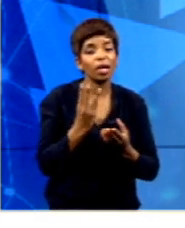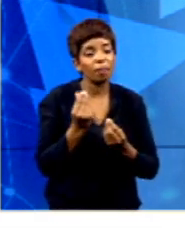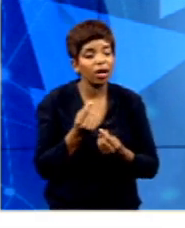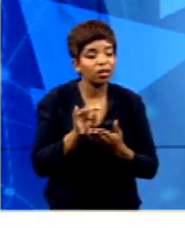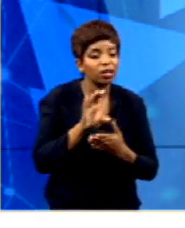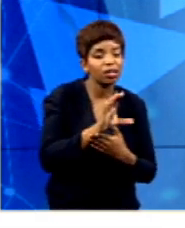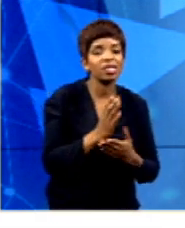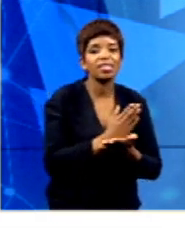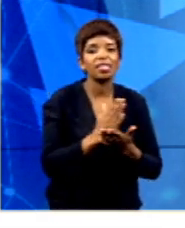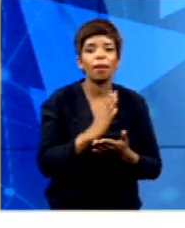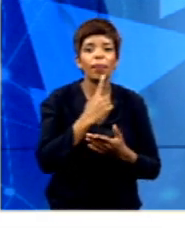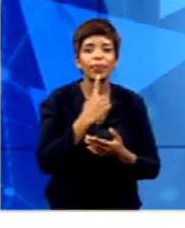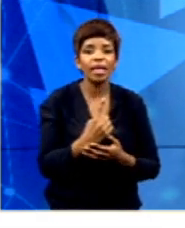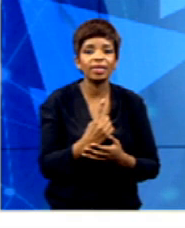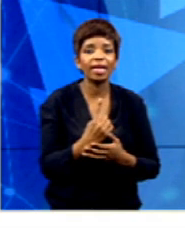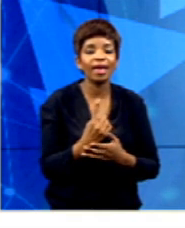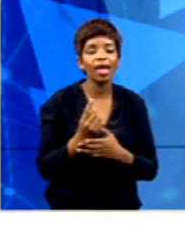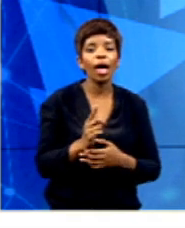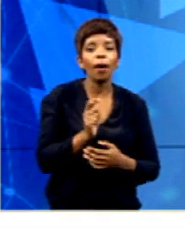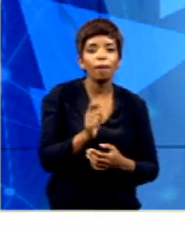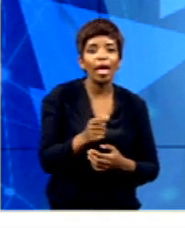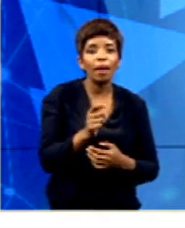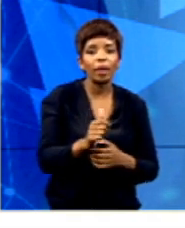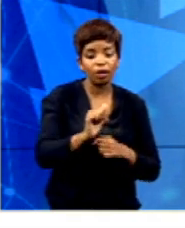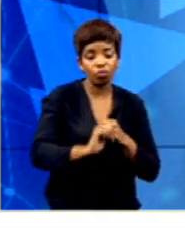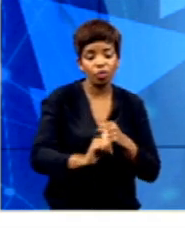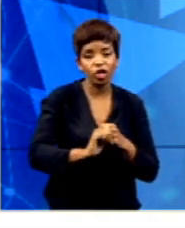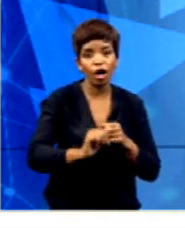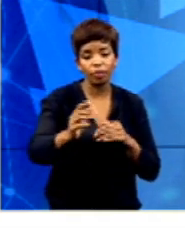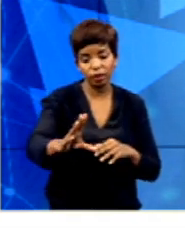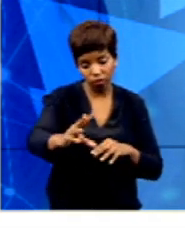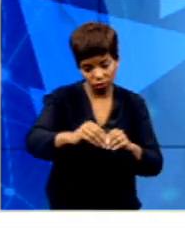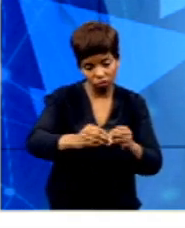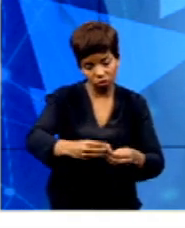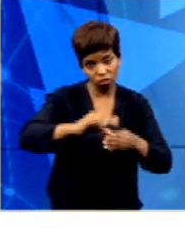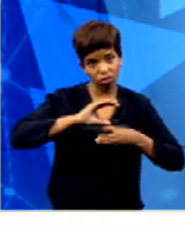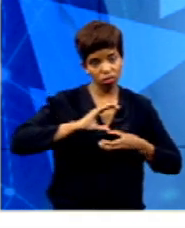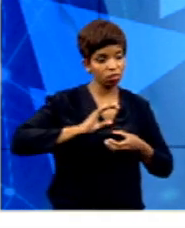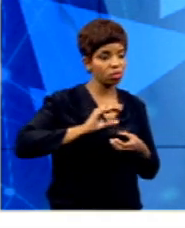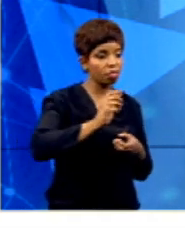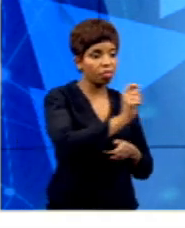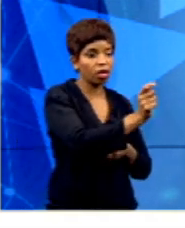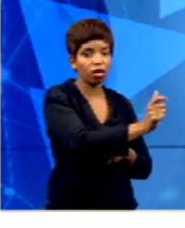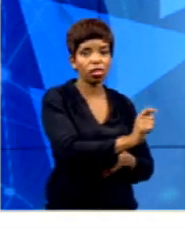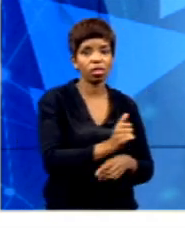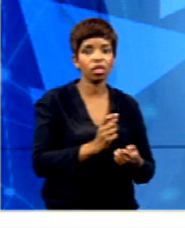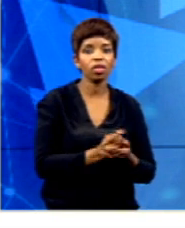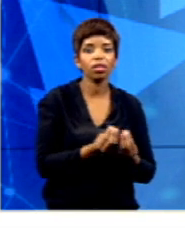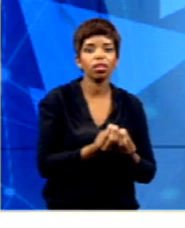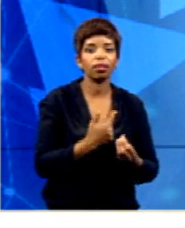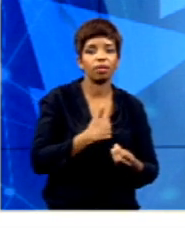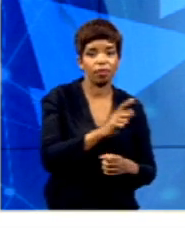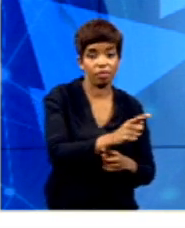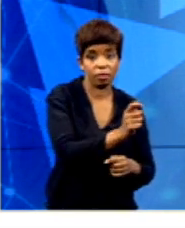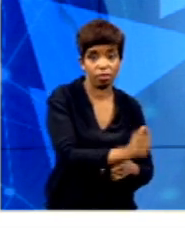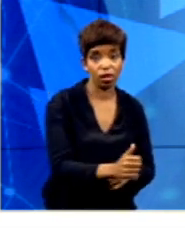of premiums. They come to the ombudsman. We then suggest that they speak to their insurer. Some of them don't want to go back to an